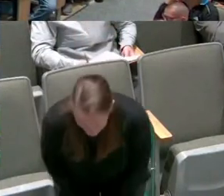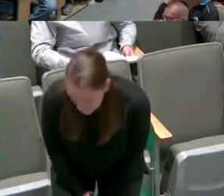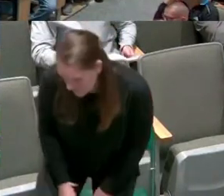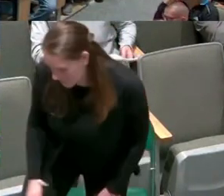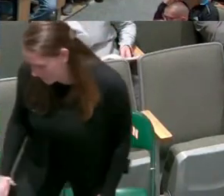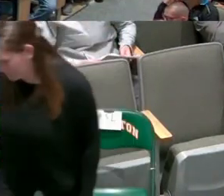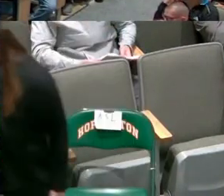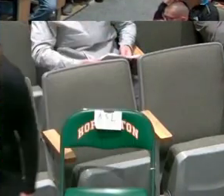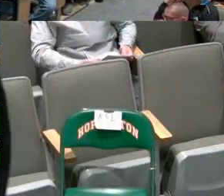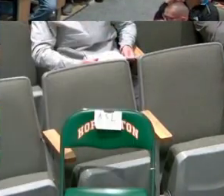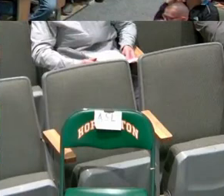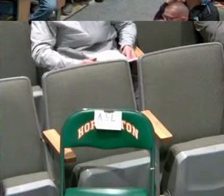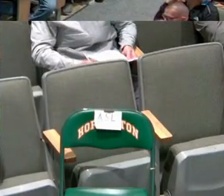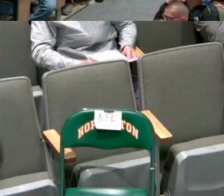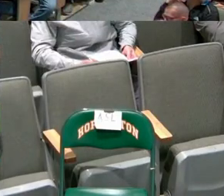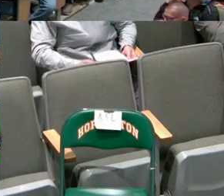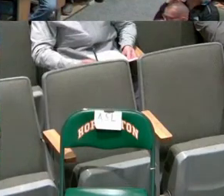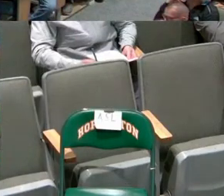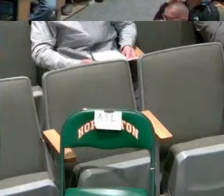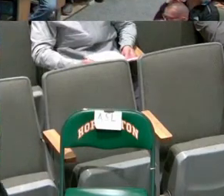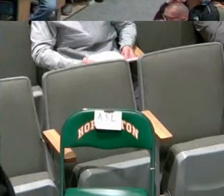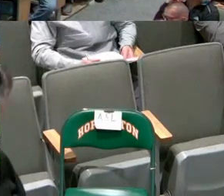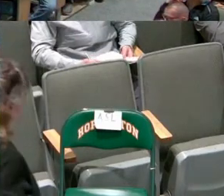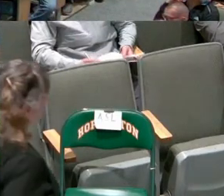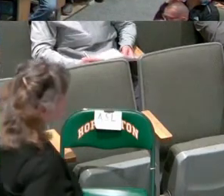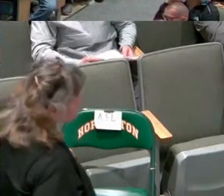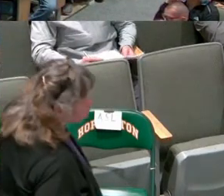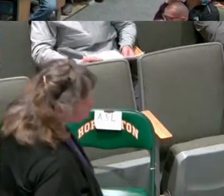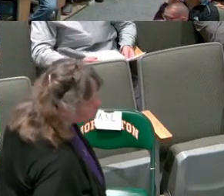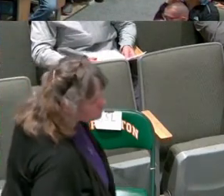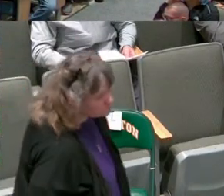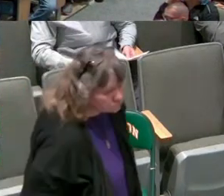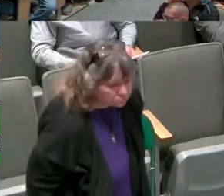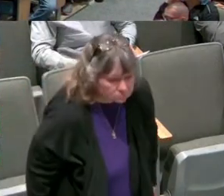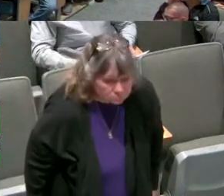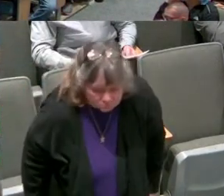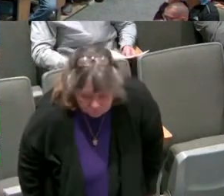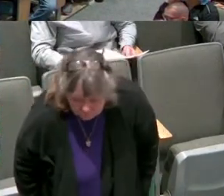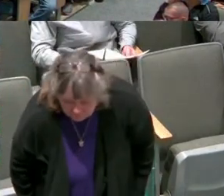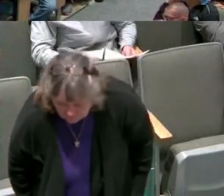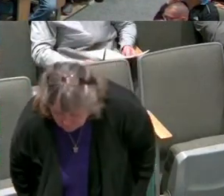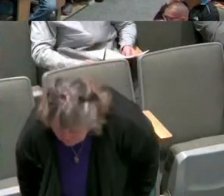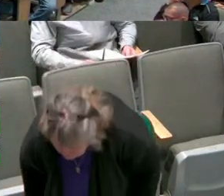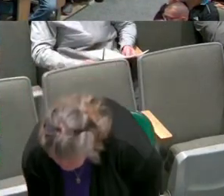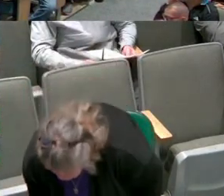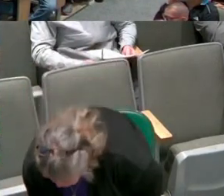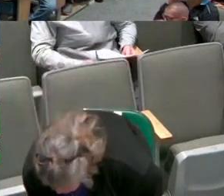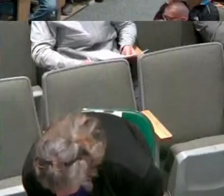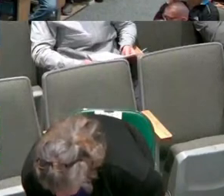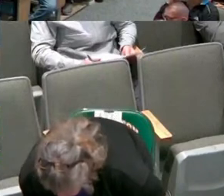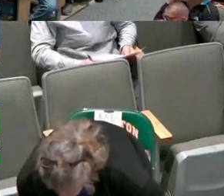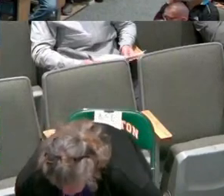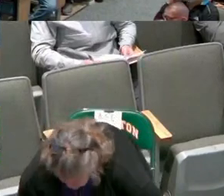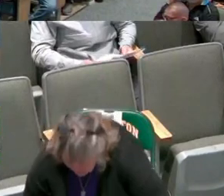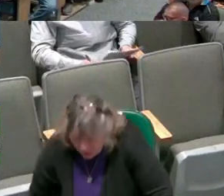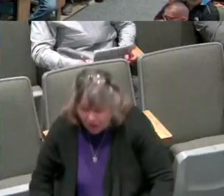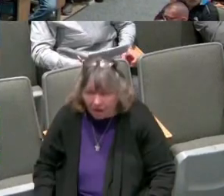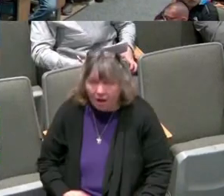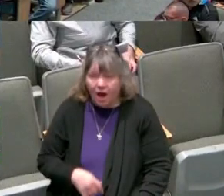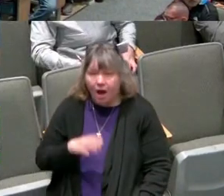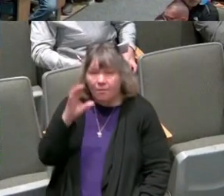did I'm trying to find Sally did you go I'm trying to find that